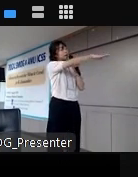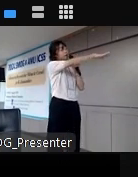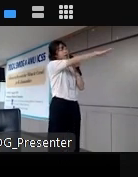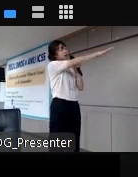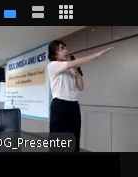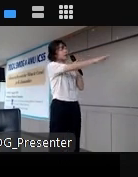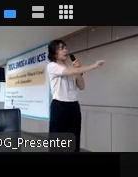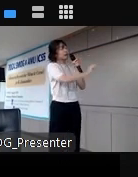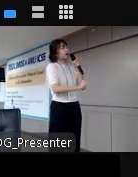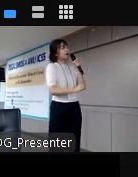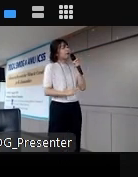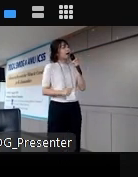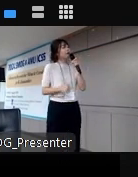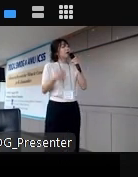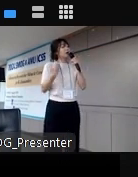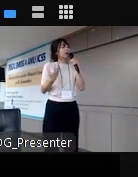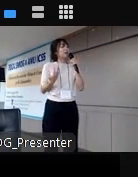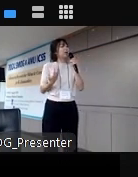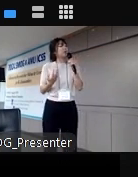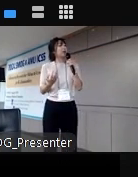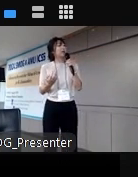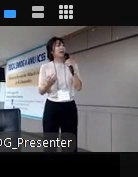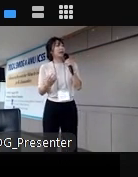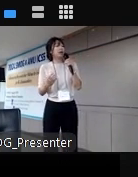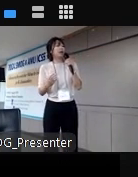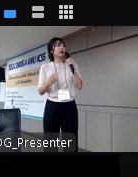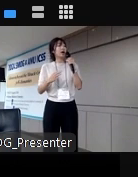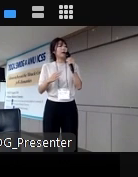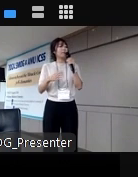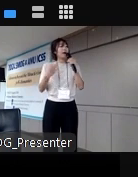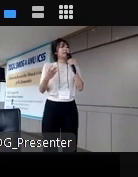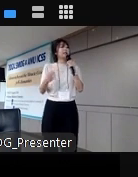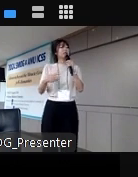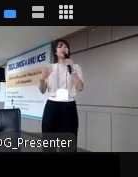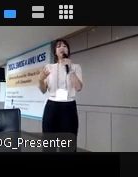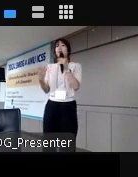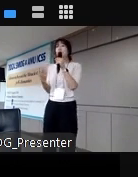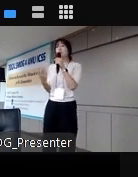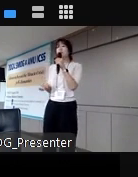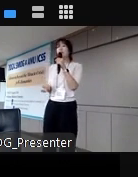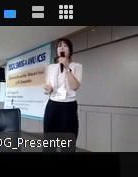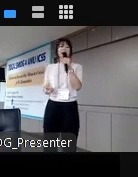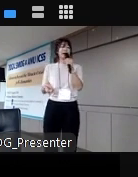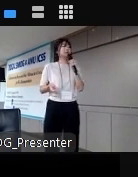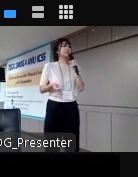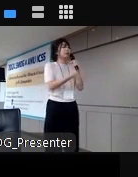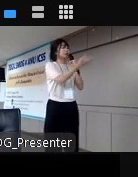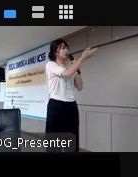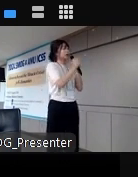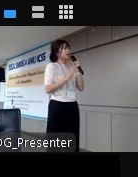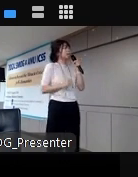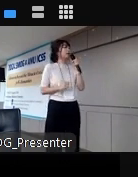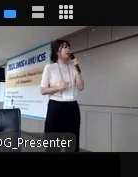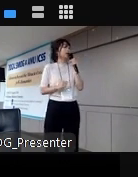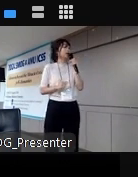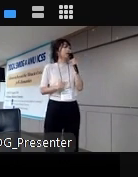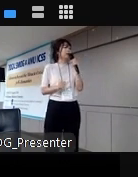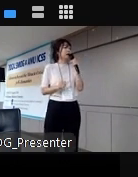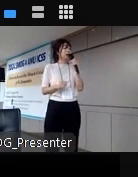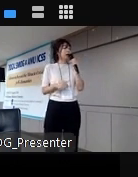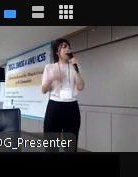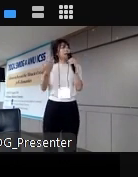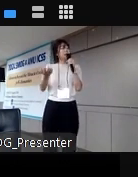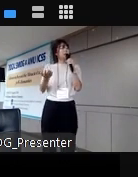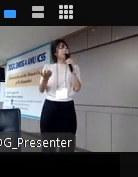here. 44 and 45, we made sure that they were passing two very baseline items. So for example, in